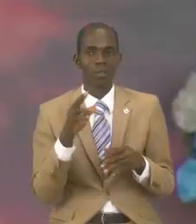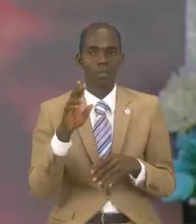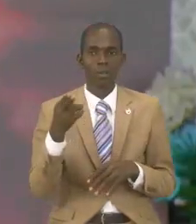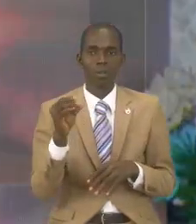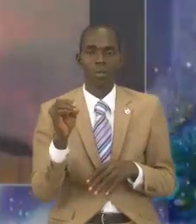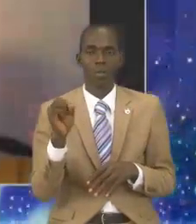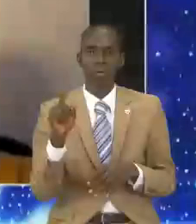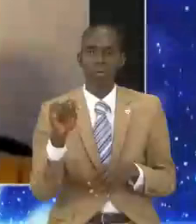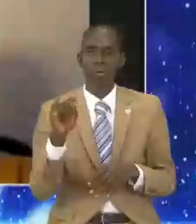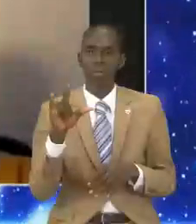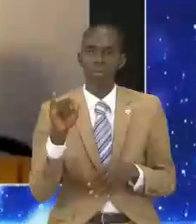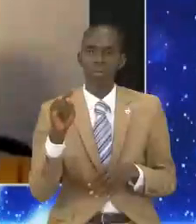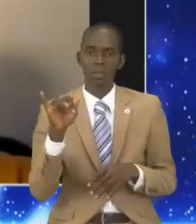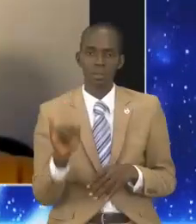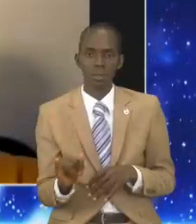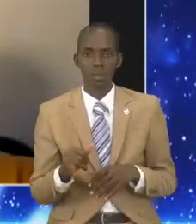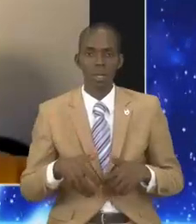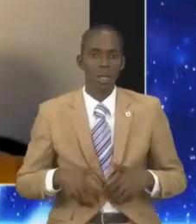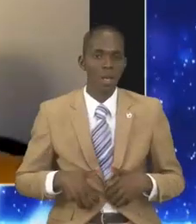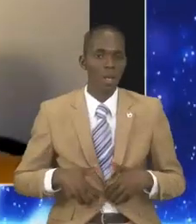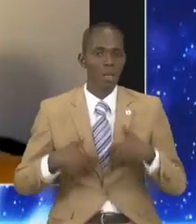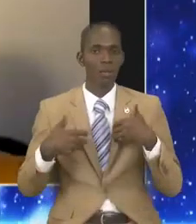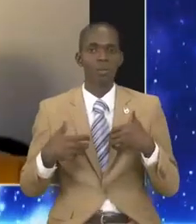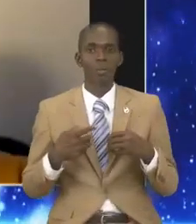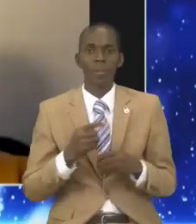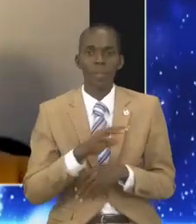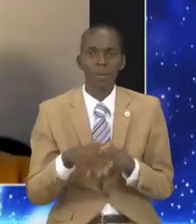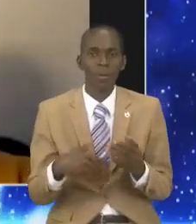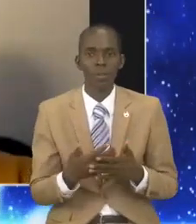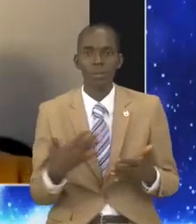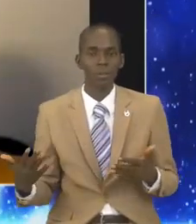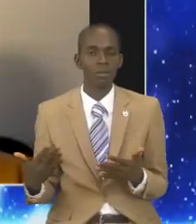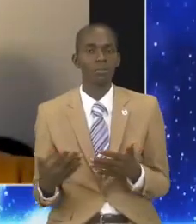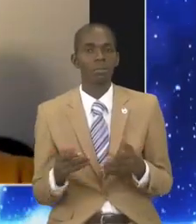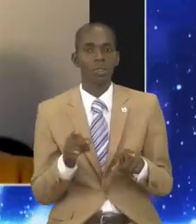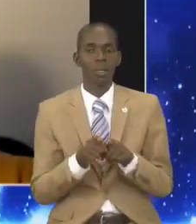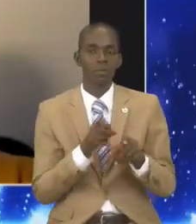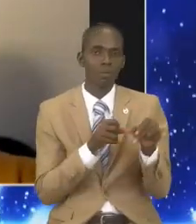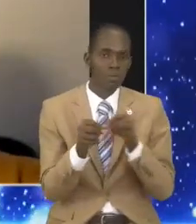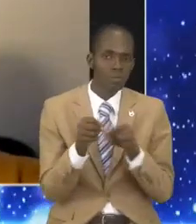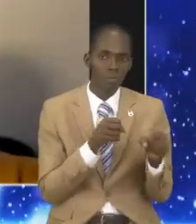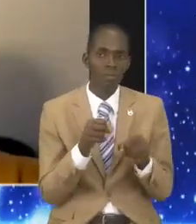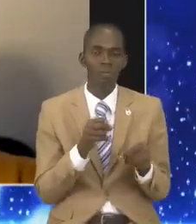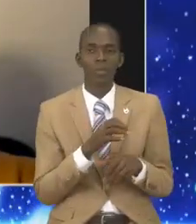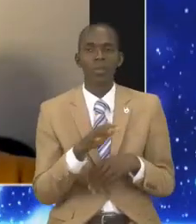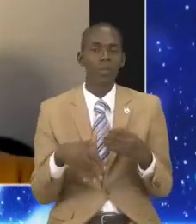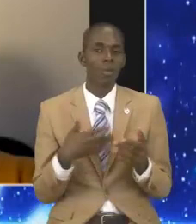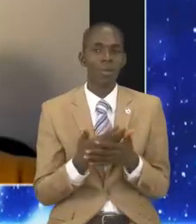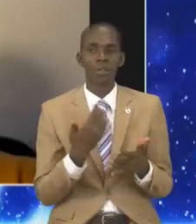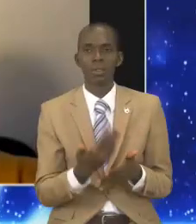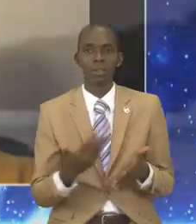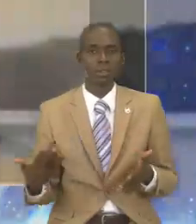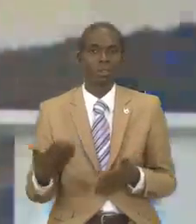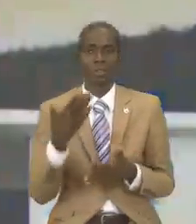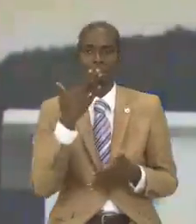anger, all those things, violence, all those things, evil